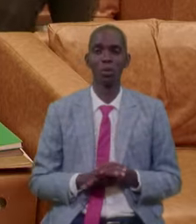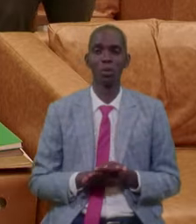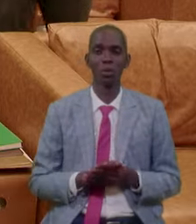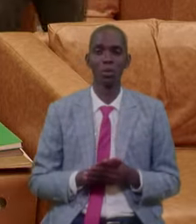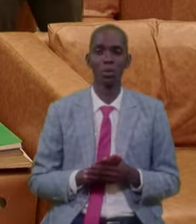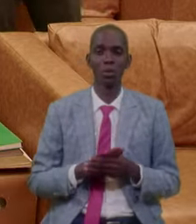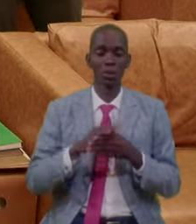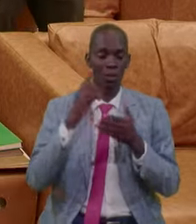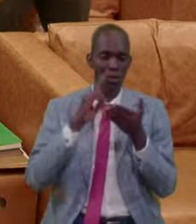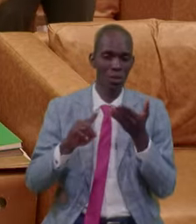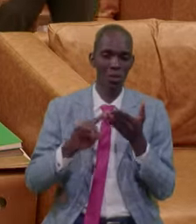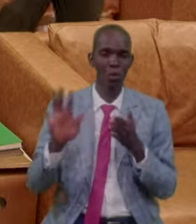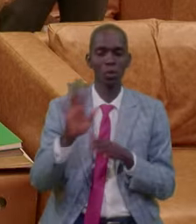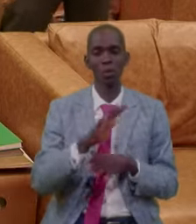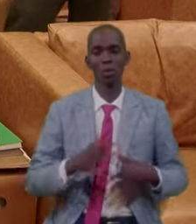examine your life,